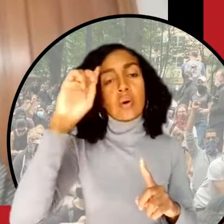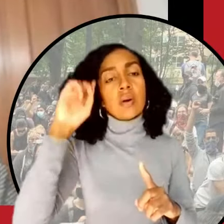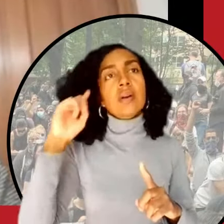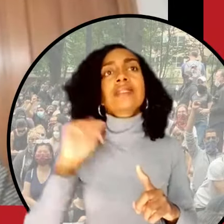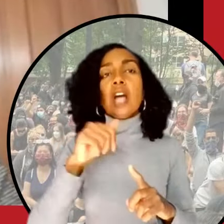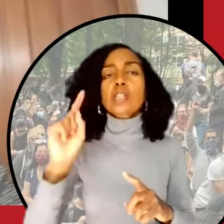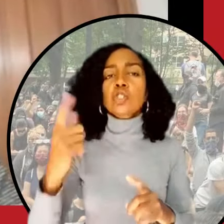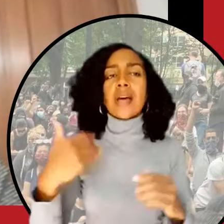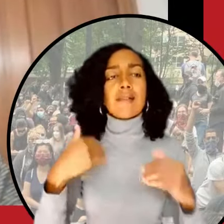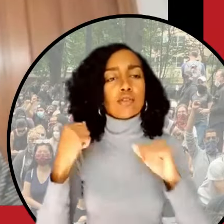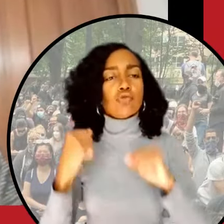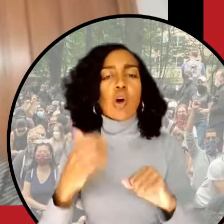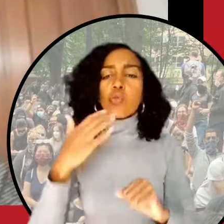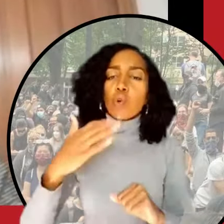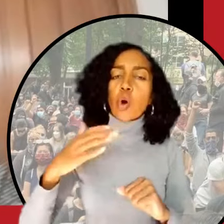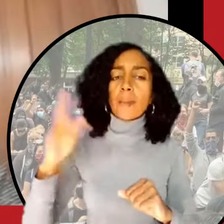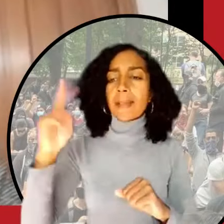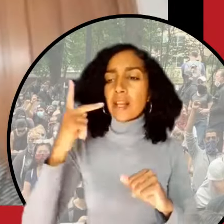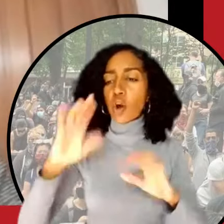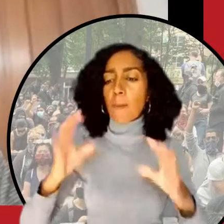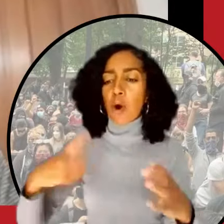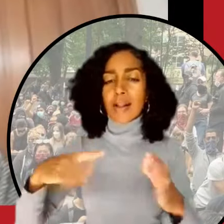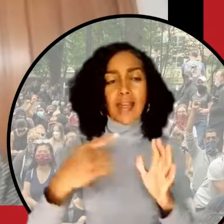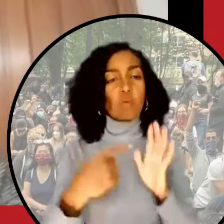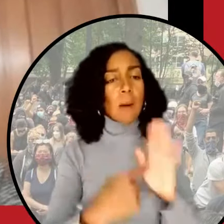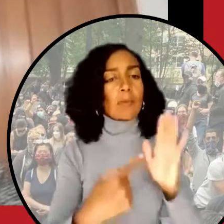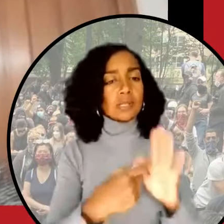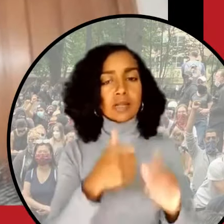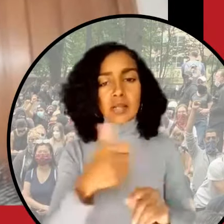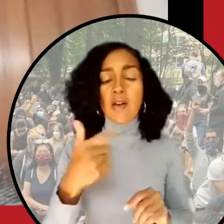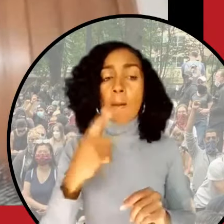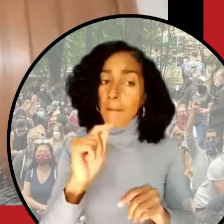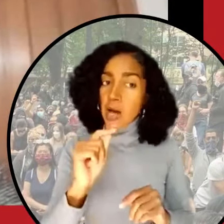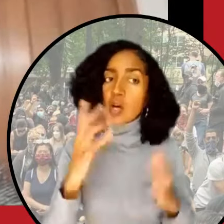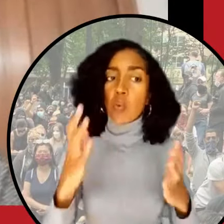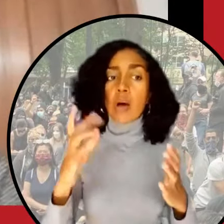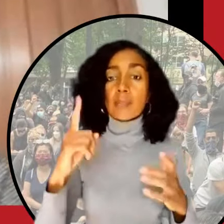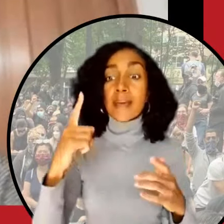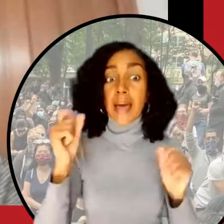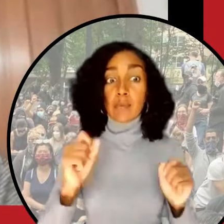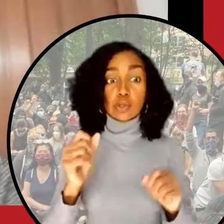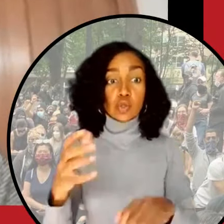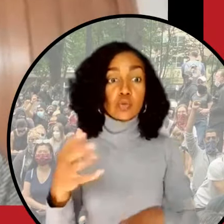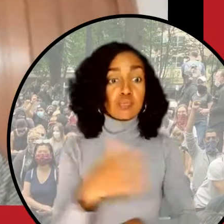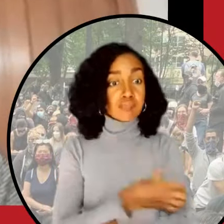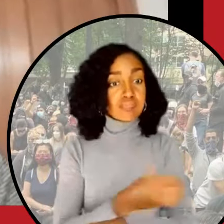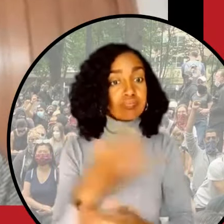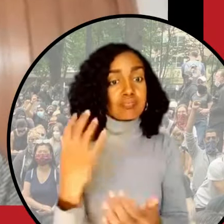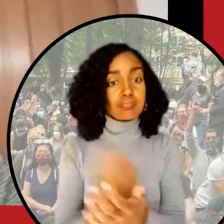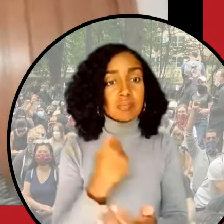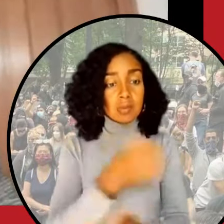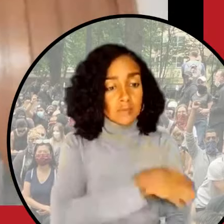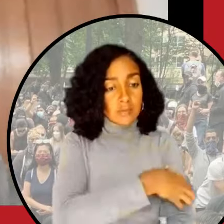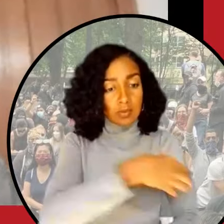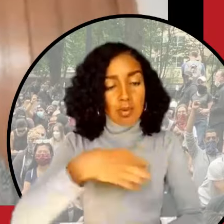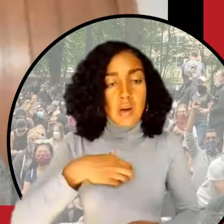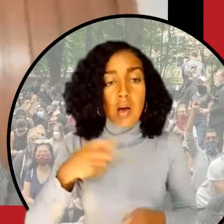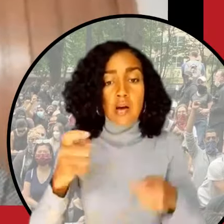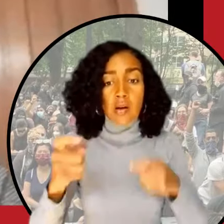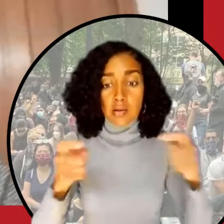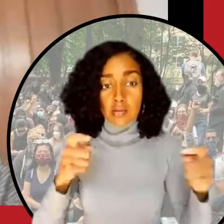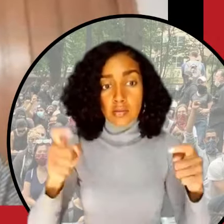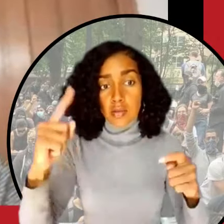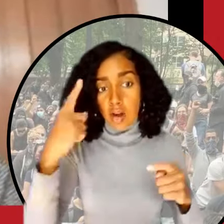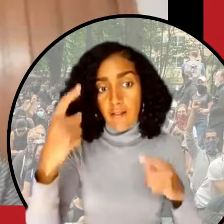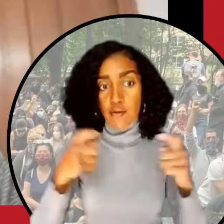party that represents them, but actually to be able to govern themselves through taking power at a state level. And the